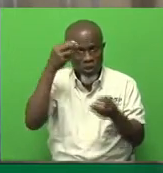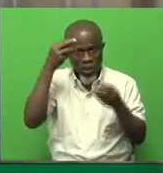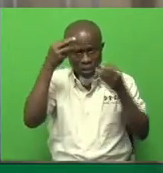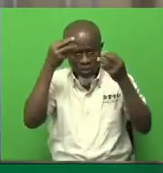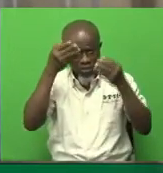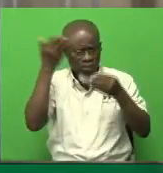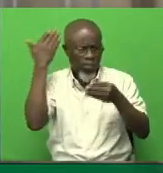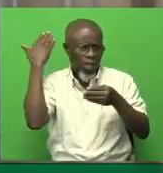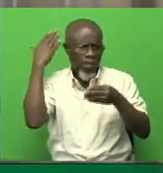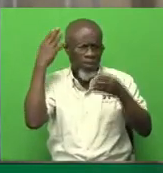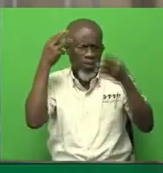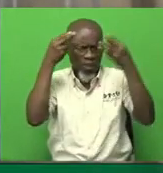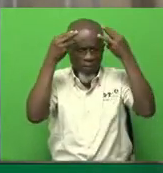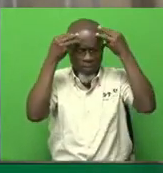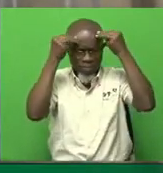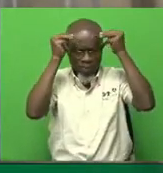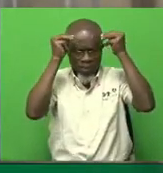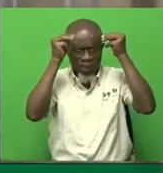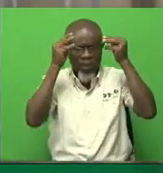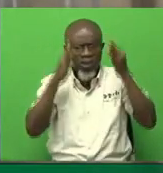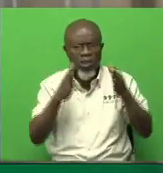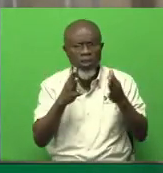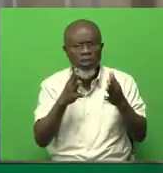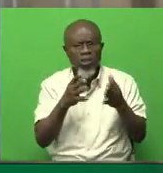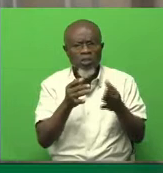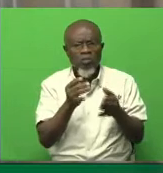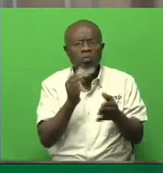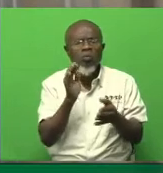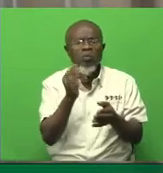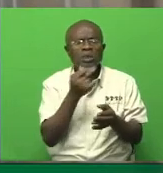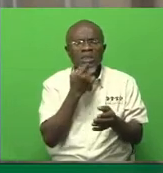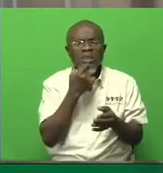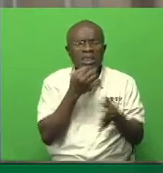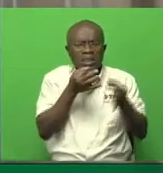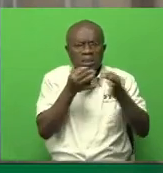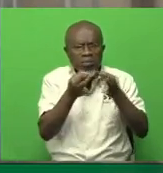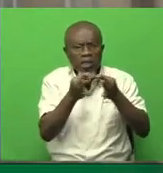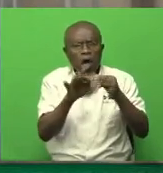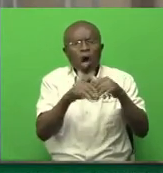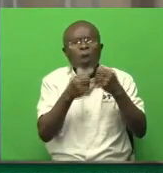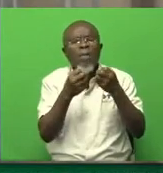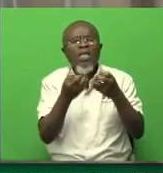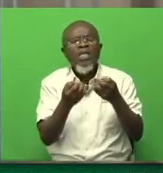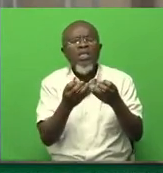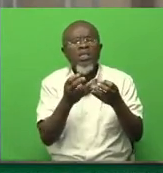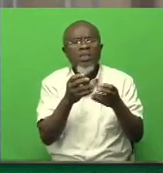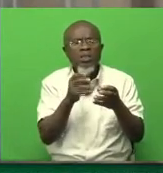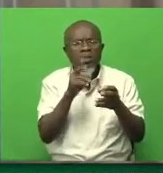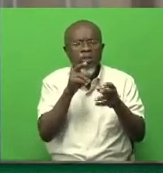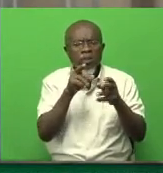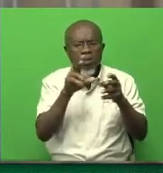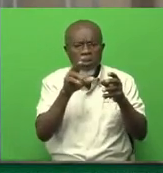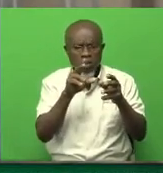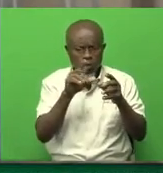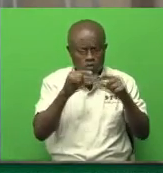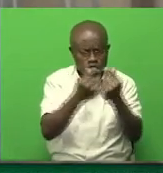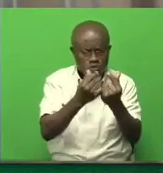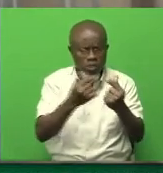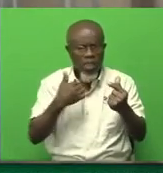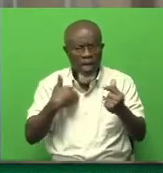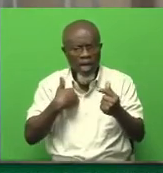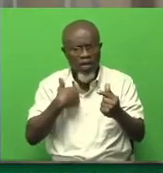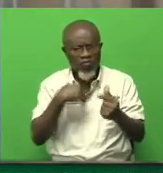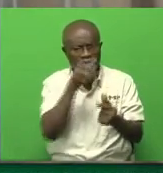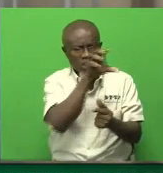gangs were in existence and in operation in each constituency at the time it was available by